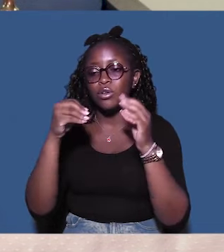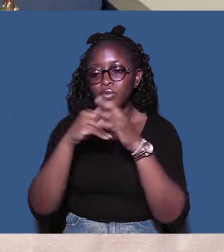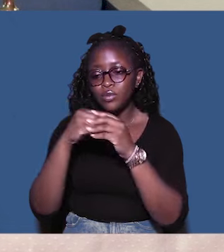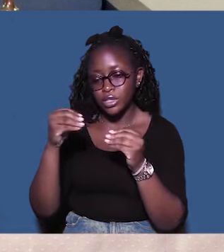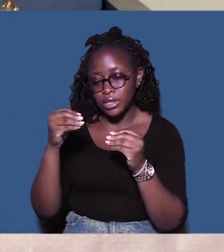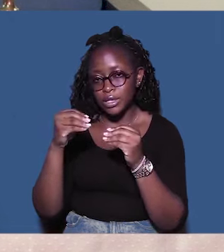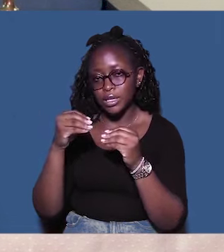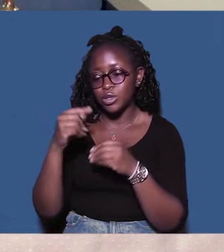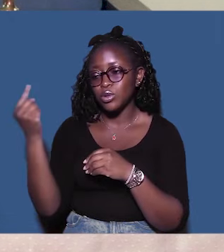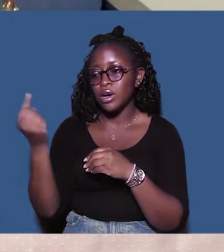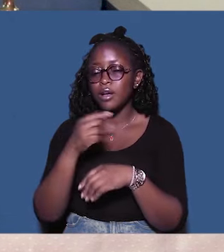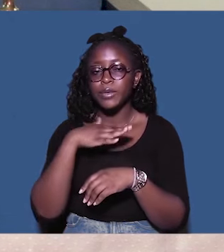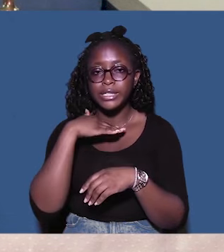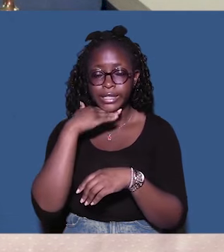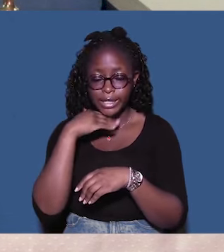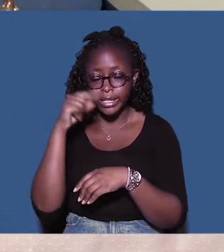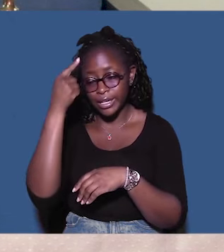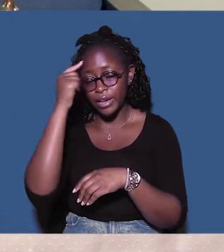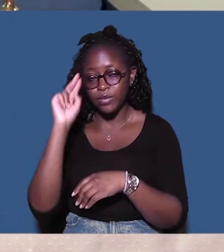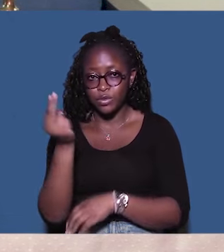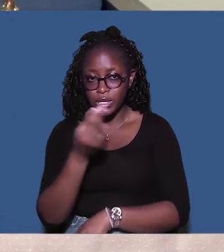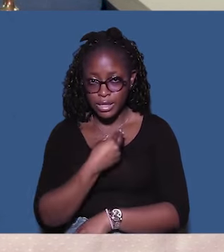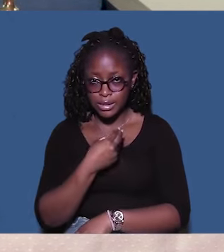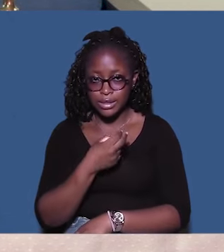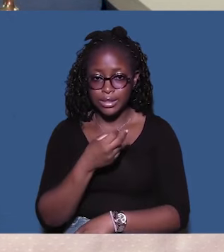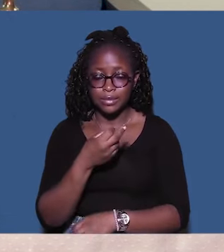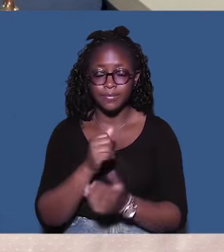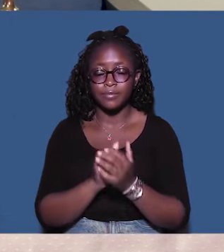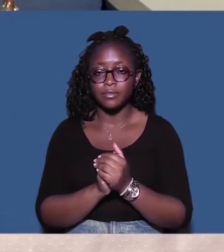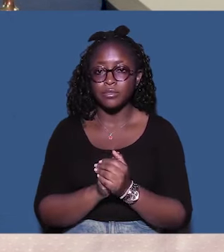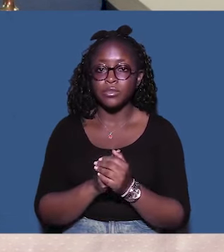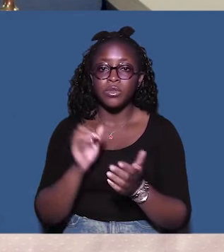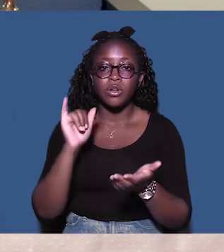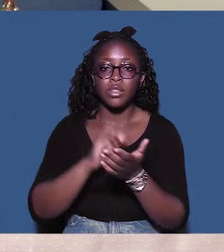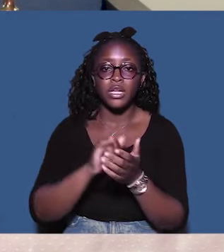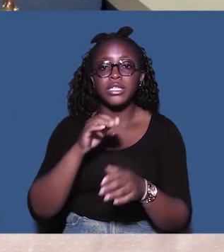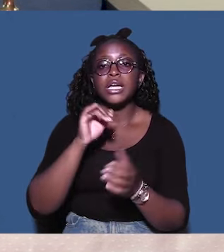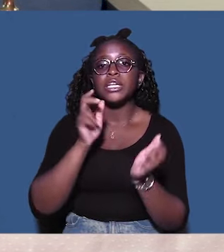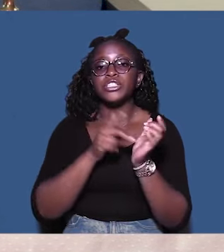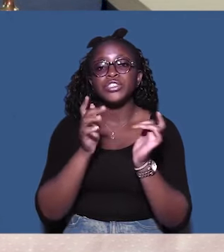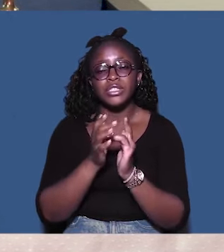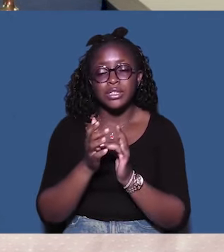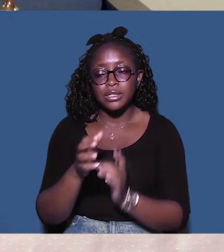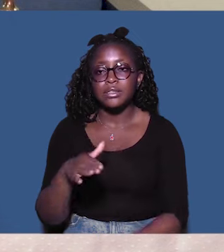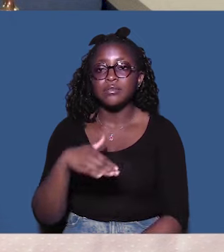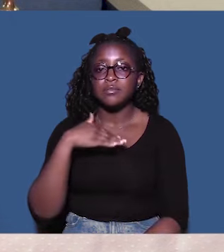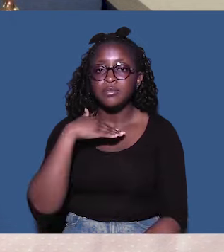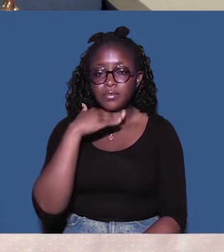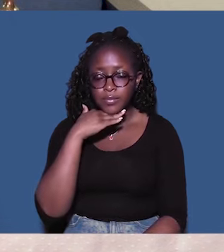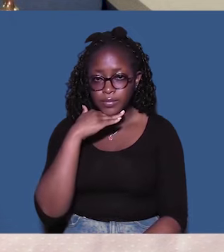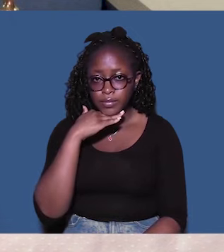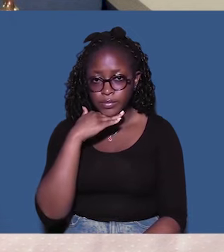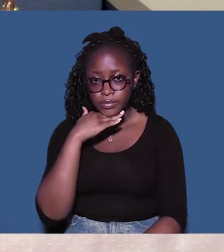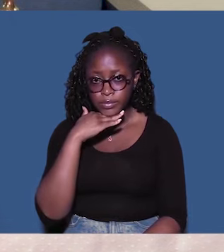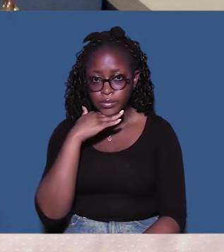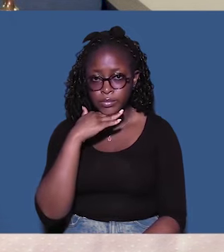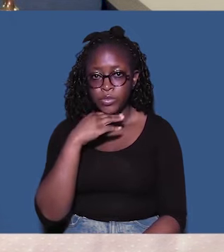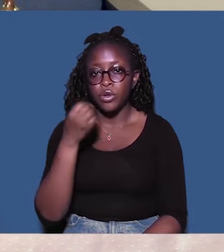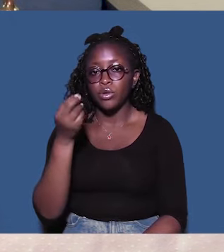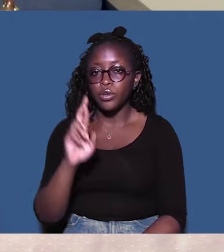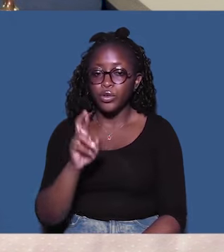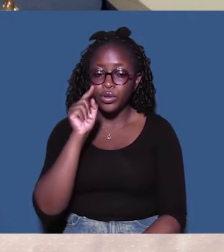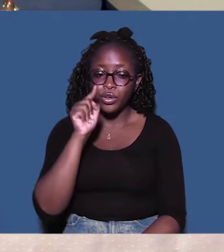going to sacrifice your comfort for the sake of saving another soul that Jesus died for? Or will you destroy